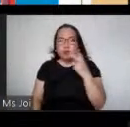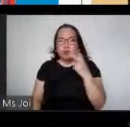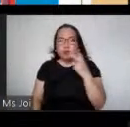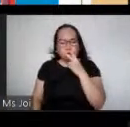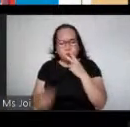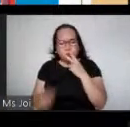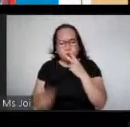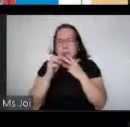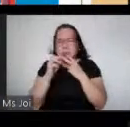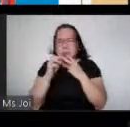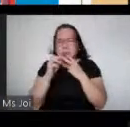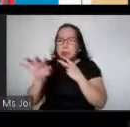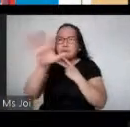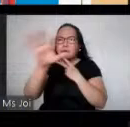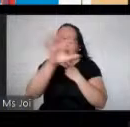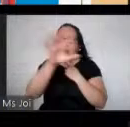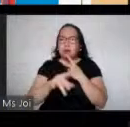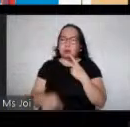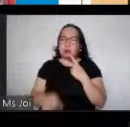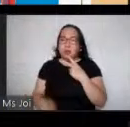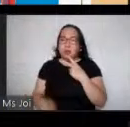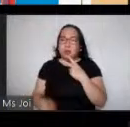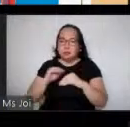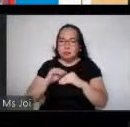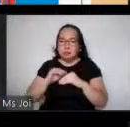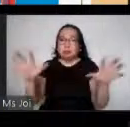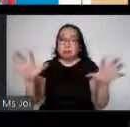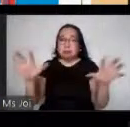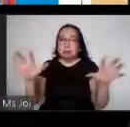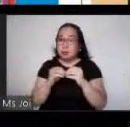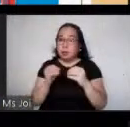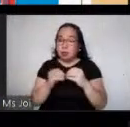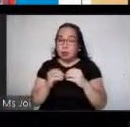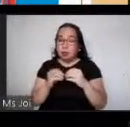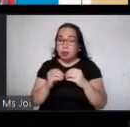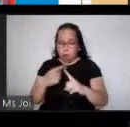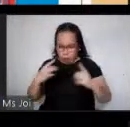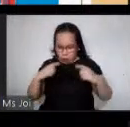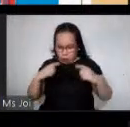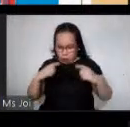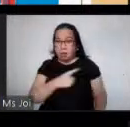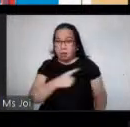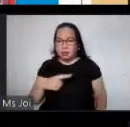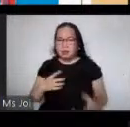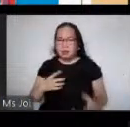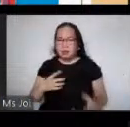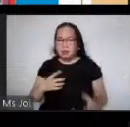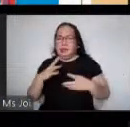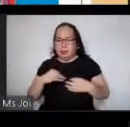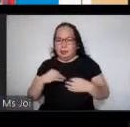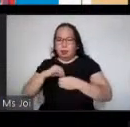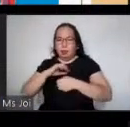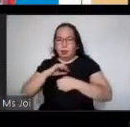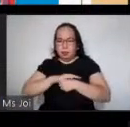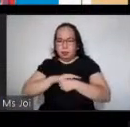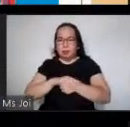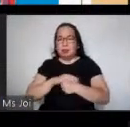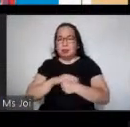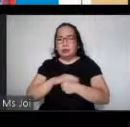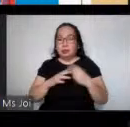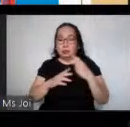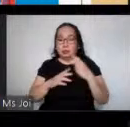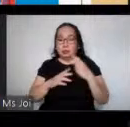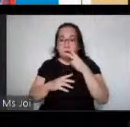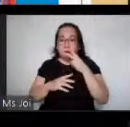May increased risk of dahil hindi masyadong healthy. At syempre, pag may hawak kayong baba nyo